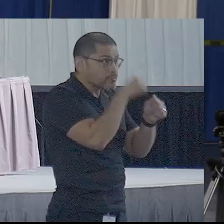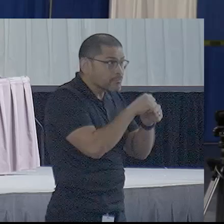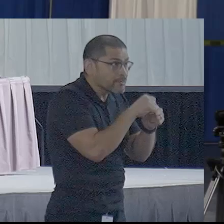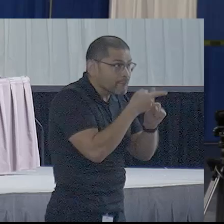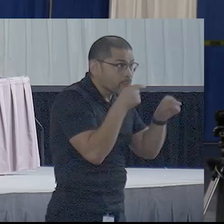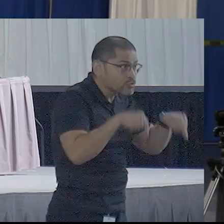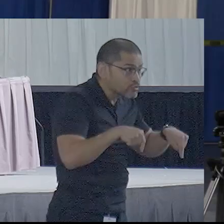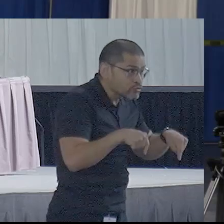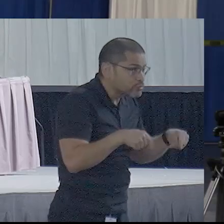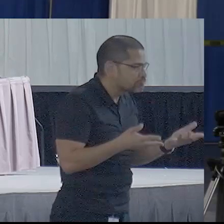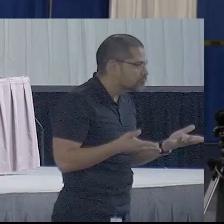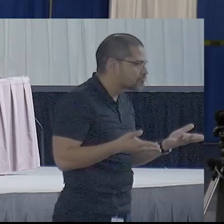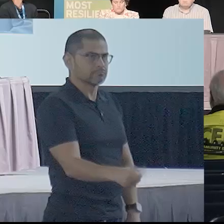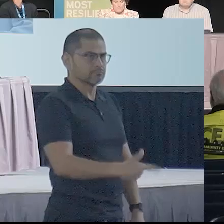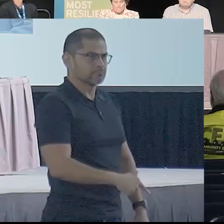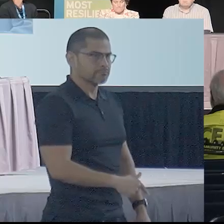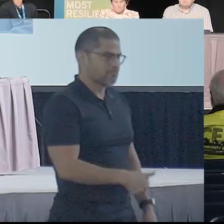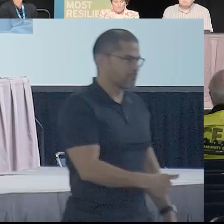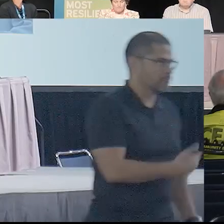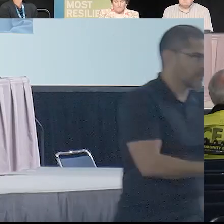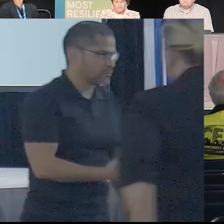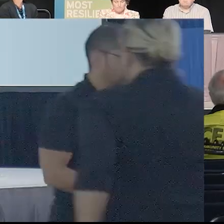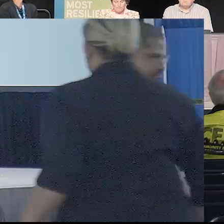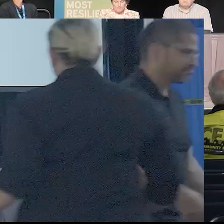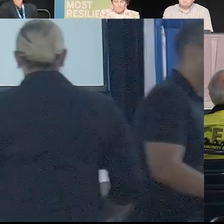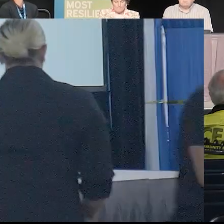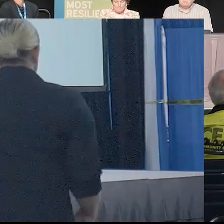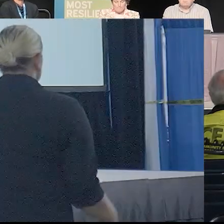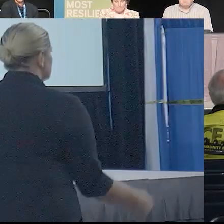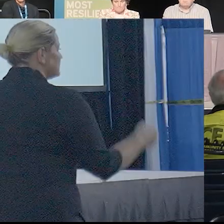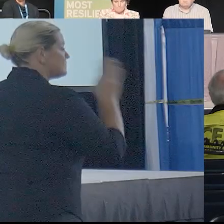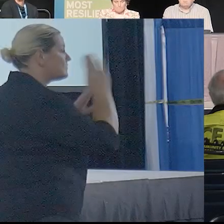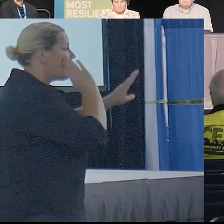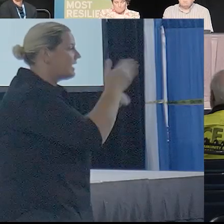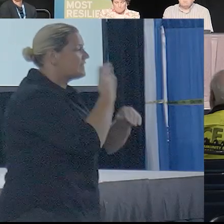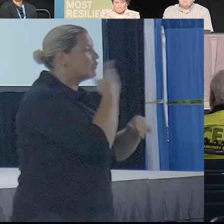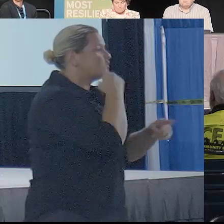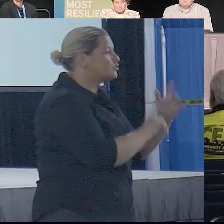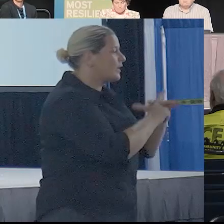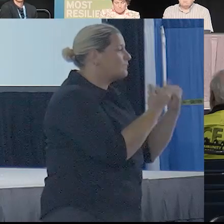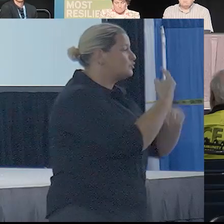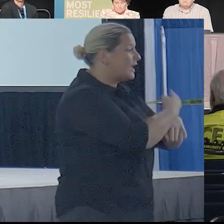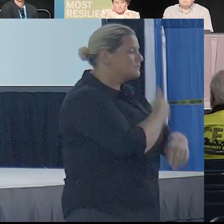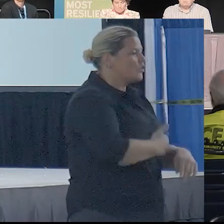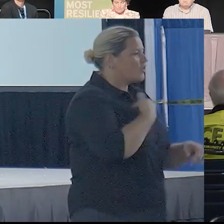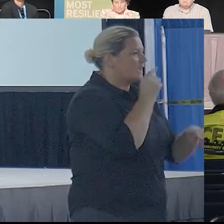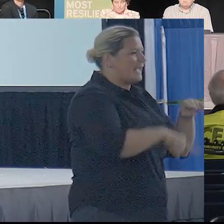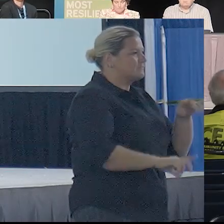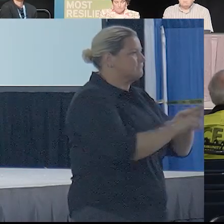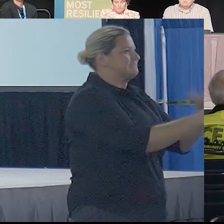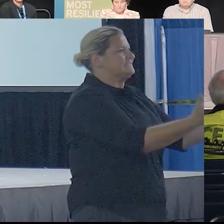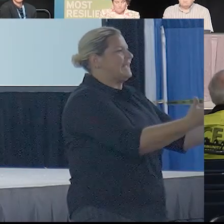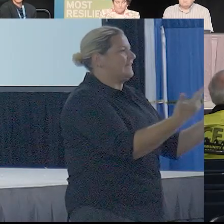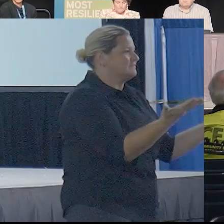right, so you guys were ready for the... Hey guys, thank you all for being there today. I'm sorry I can't be with you